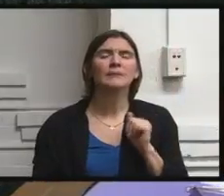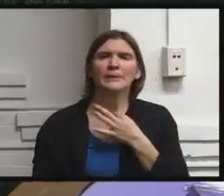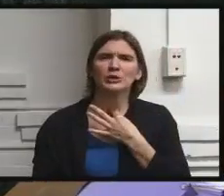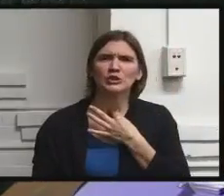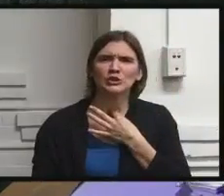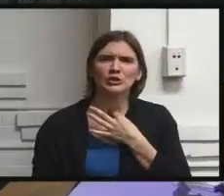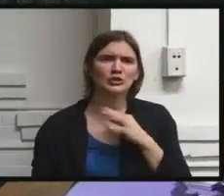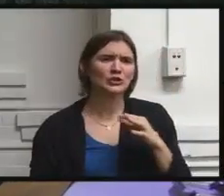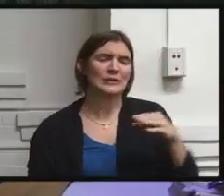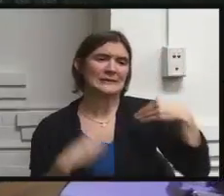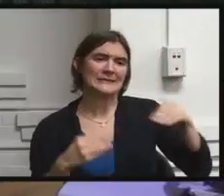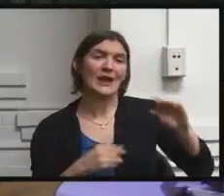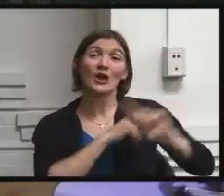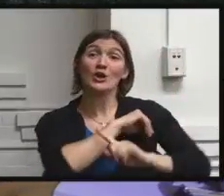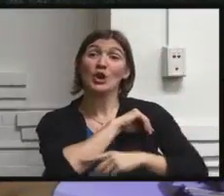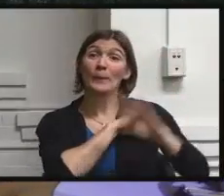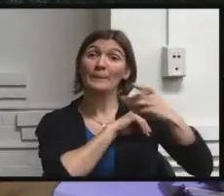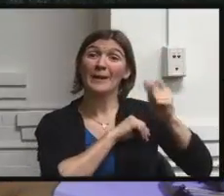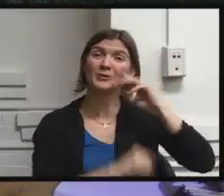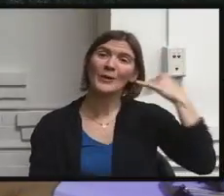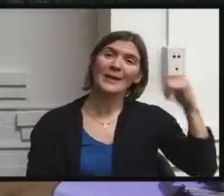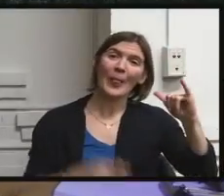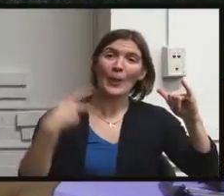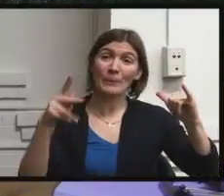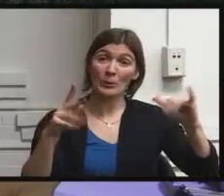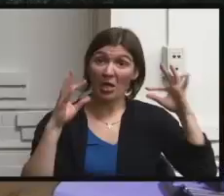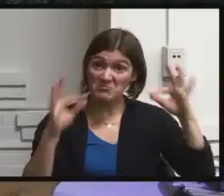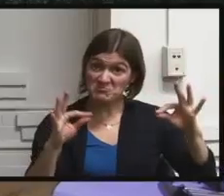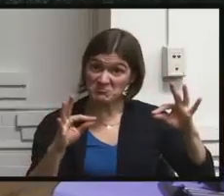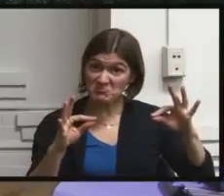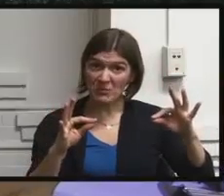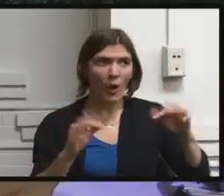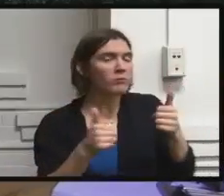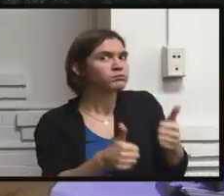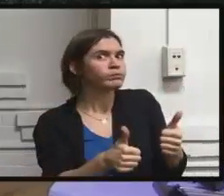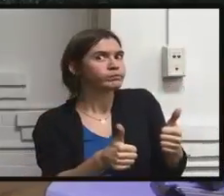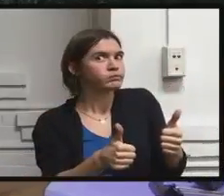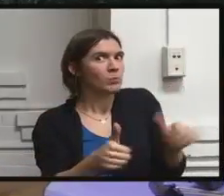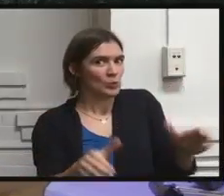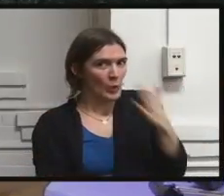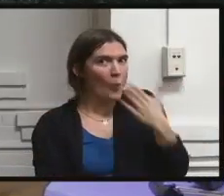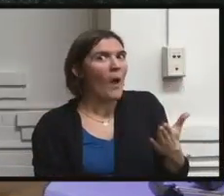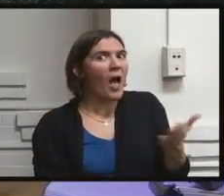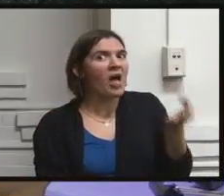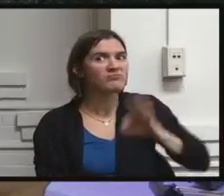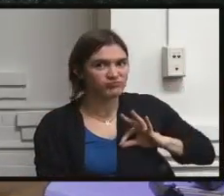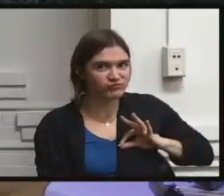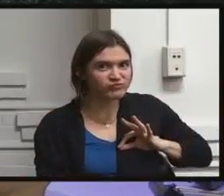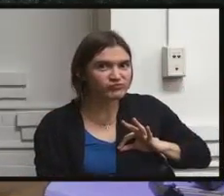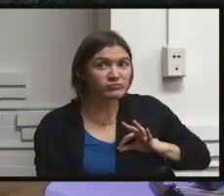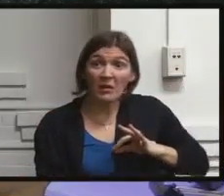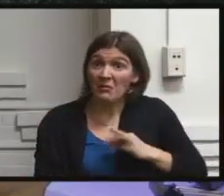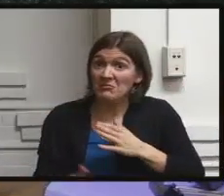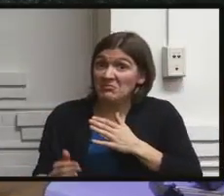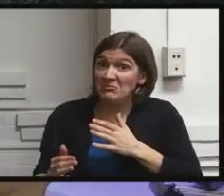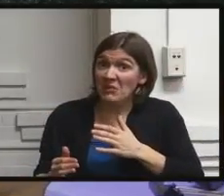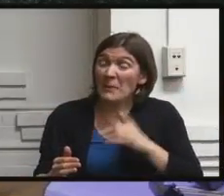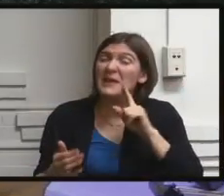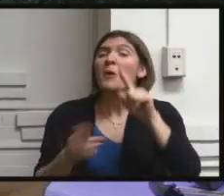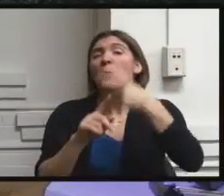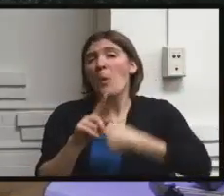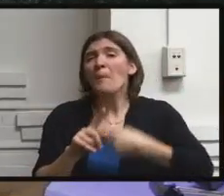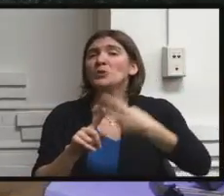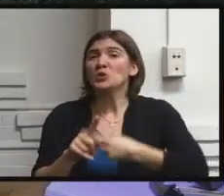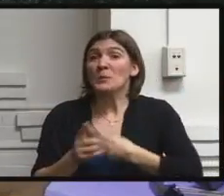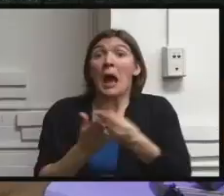the sale of bags, is that right on track? They're doing very well. They're doing well? Yes. Great. Even after a couple